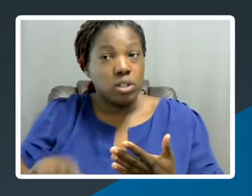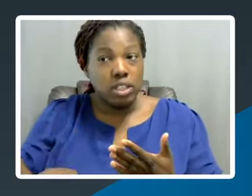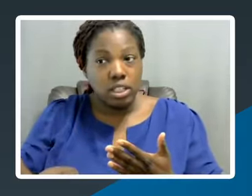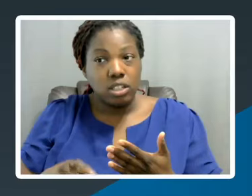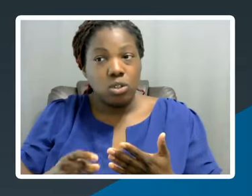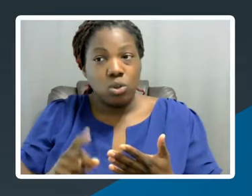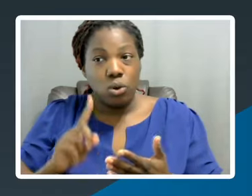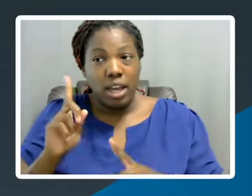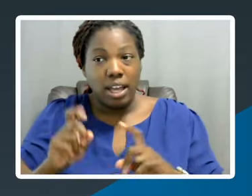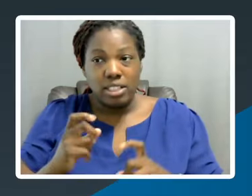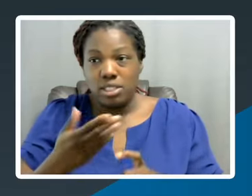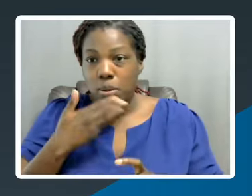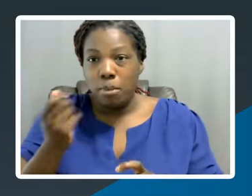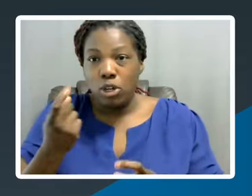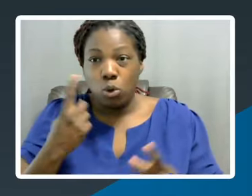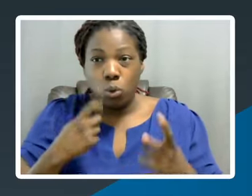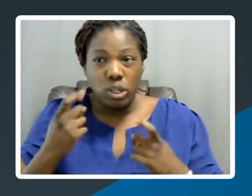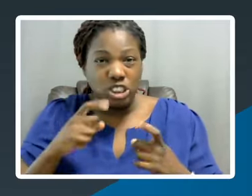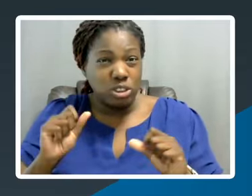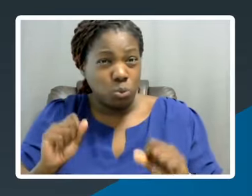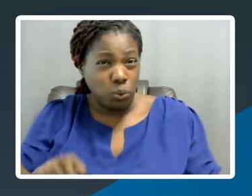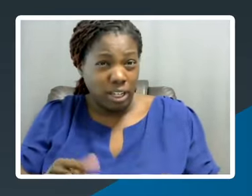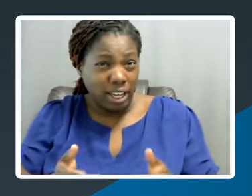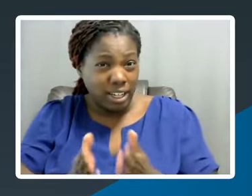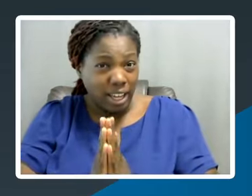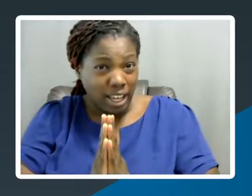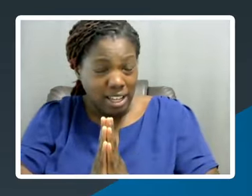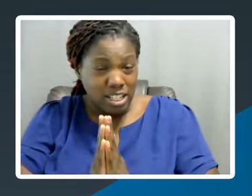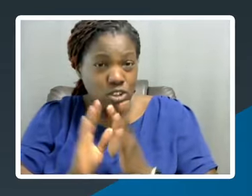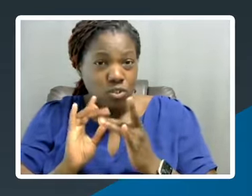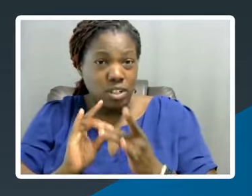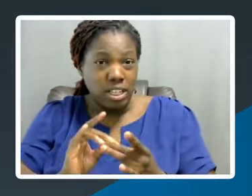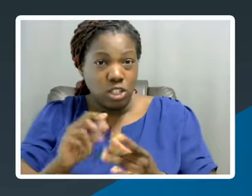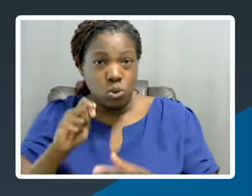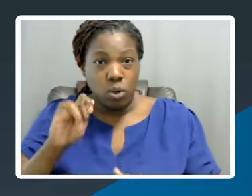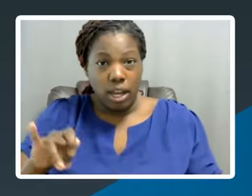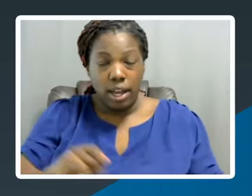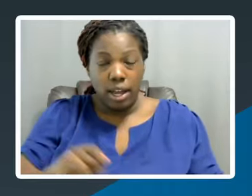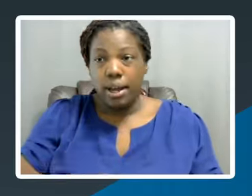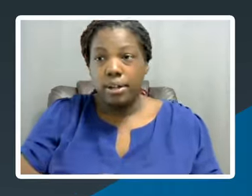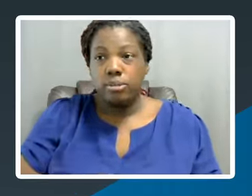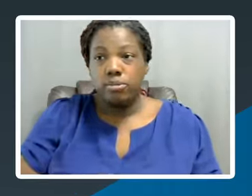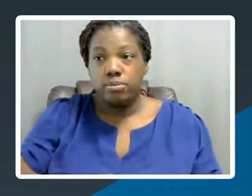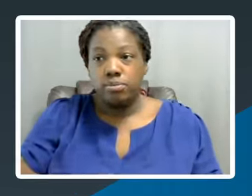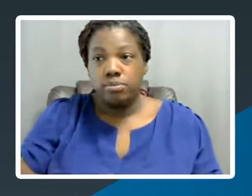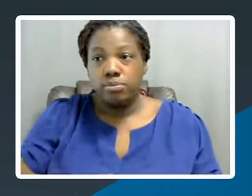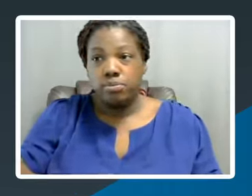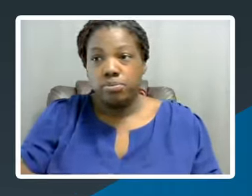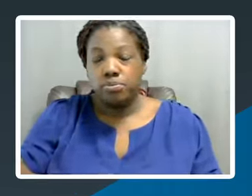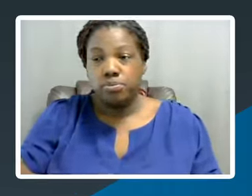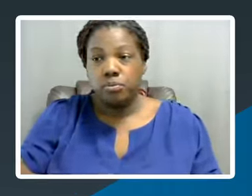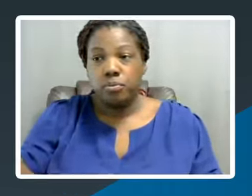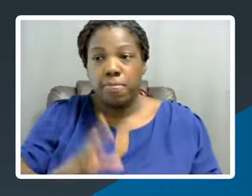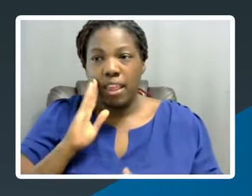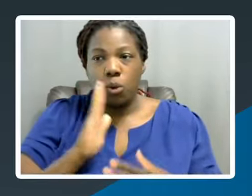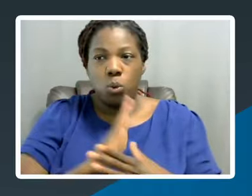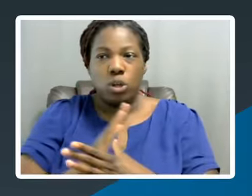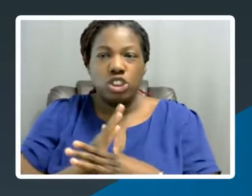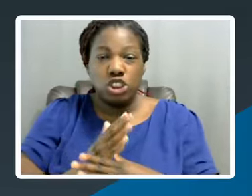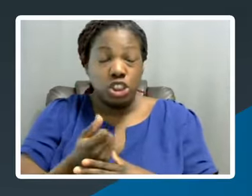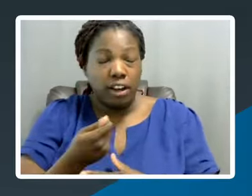better questions that we should be asking around this idea of AI and learning? So I'm going to share a couple ideas with you